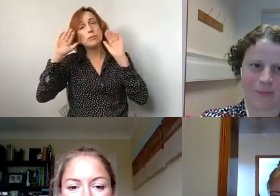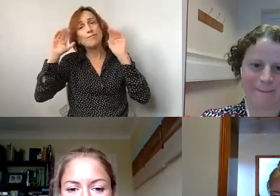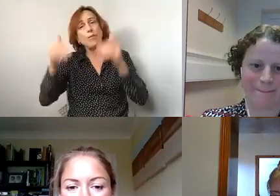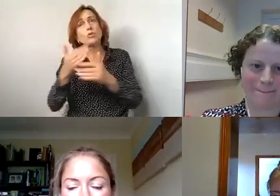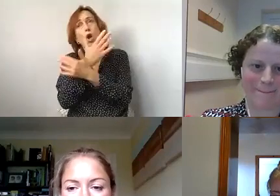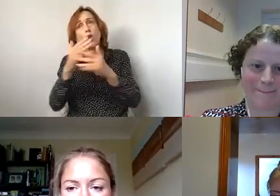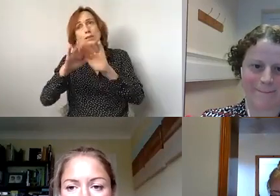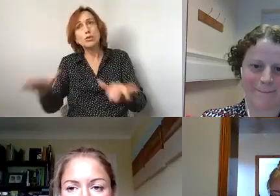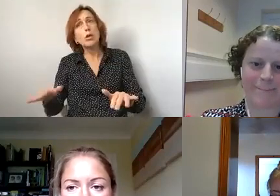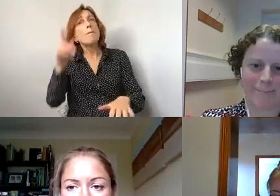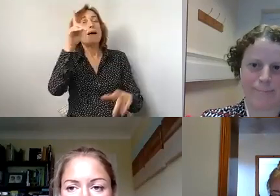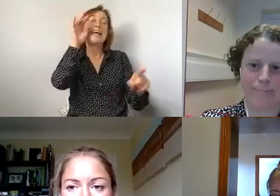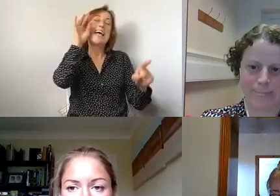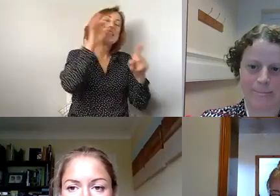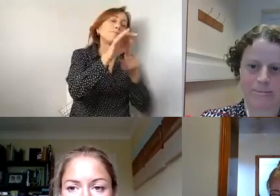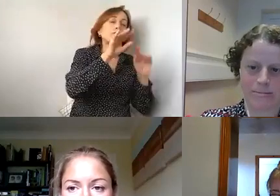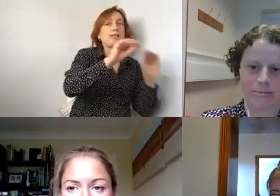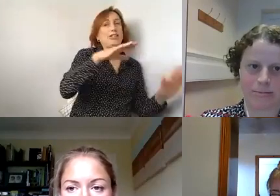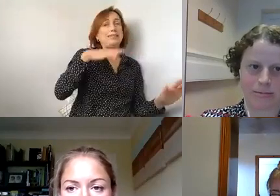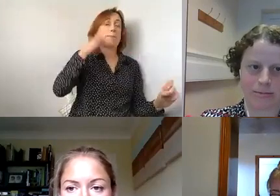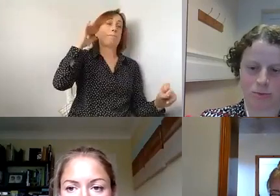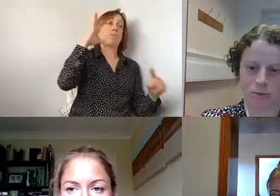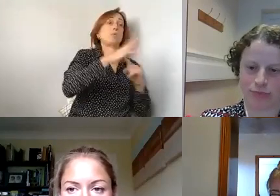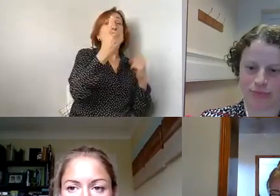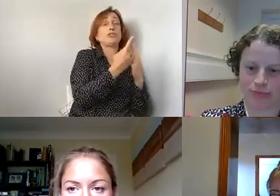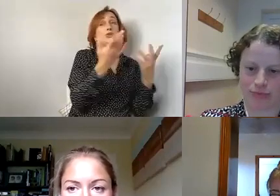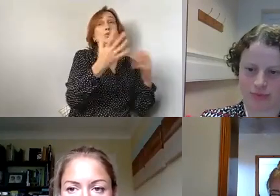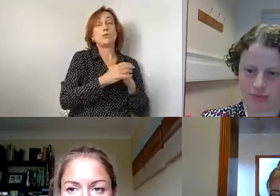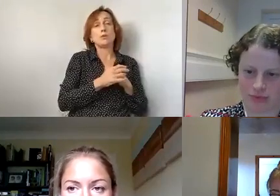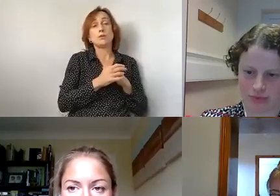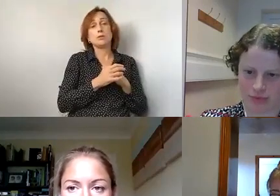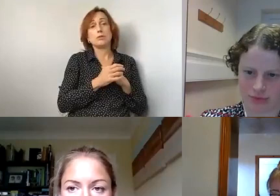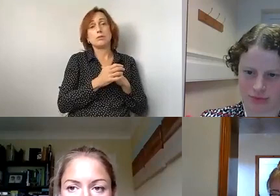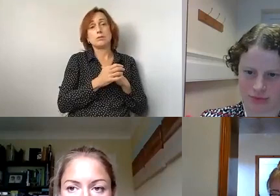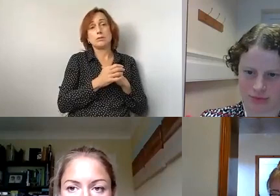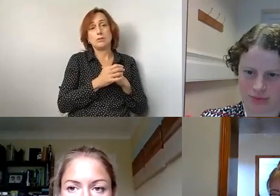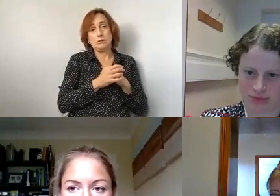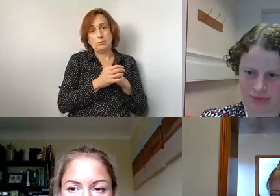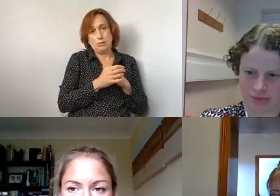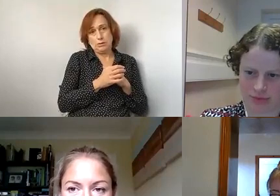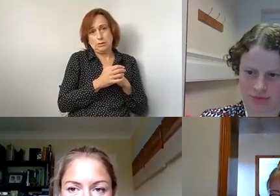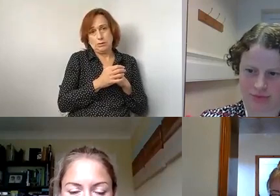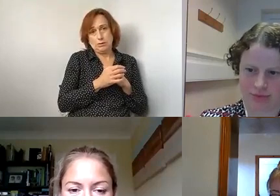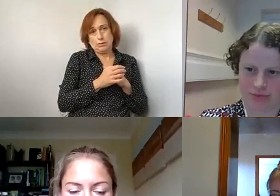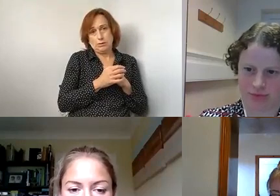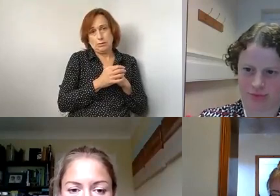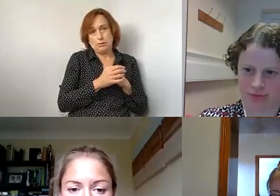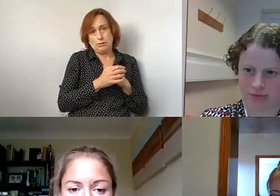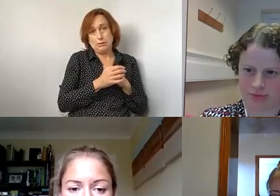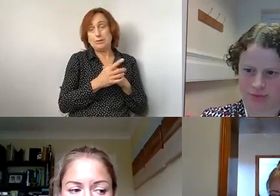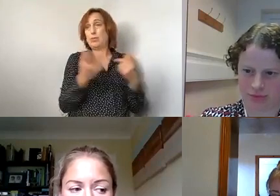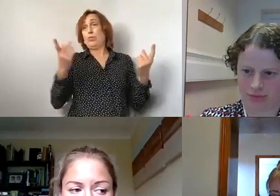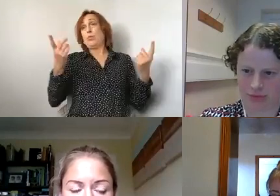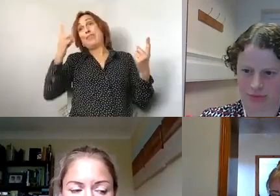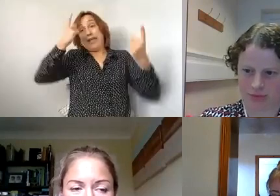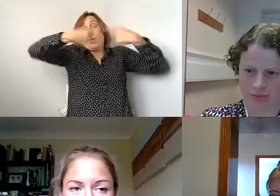an important issue. And it's a system which everybody, I think, here would accept is in crisis at the